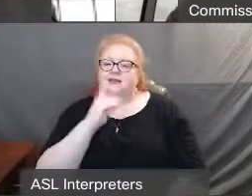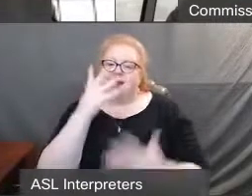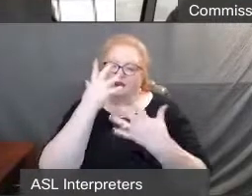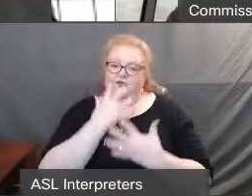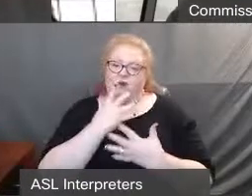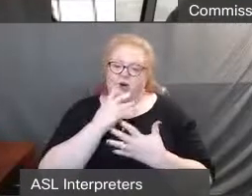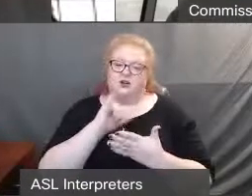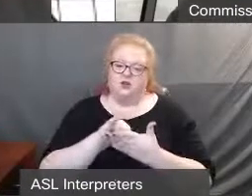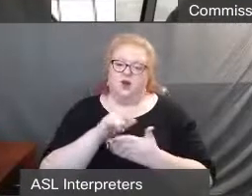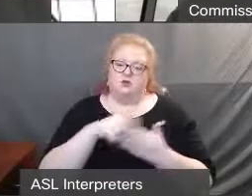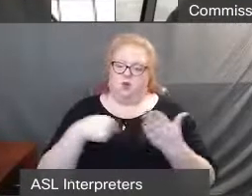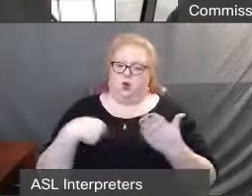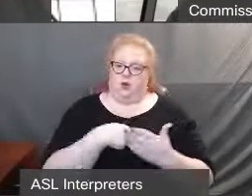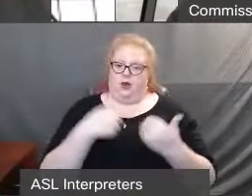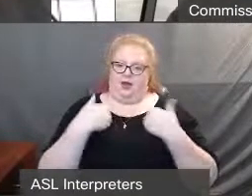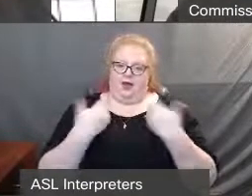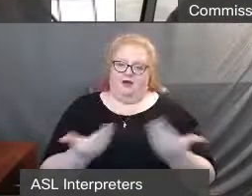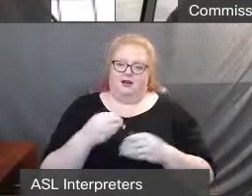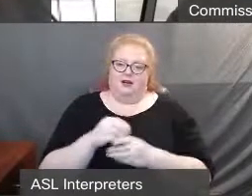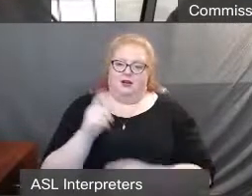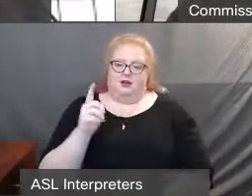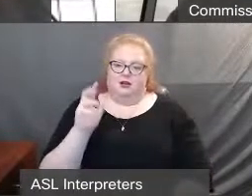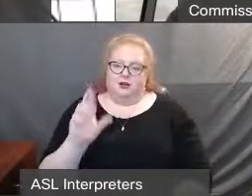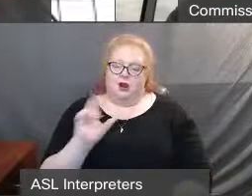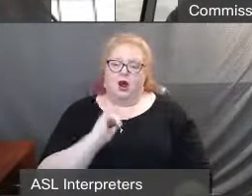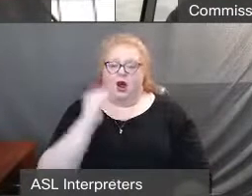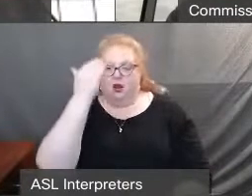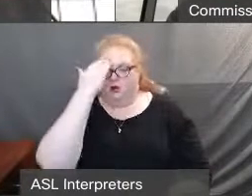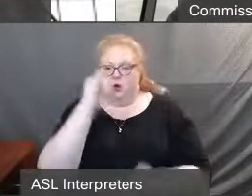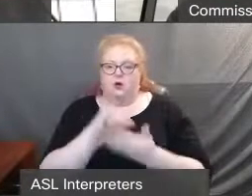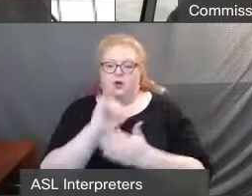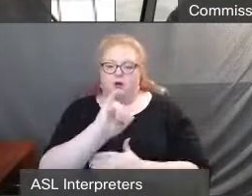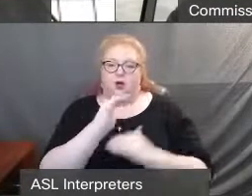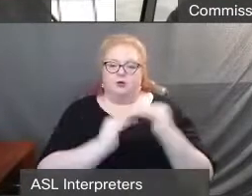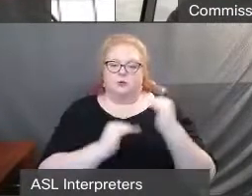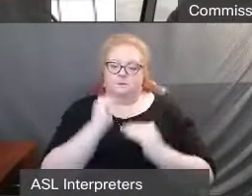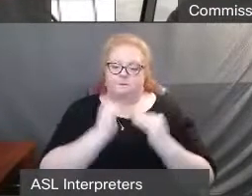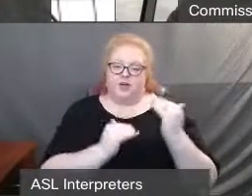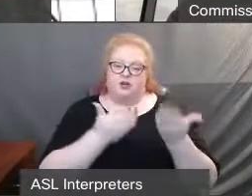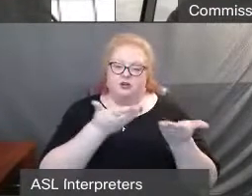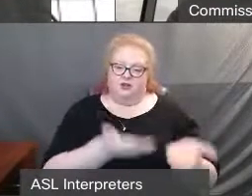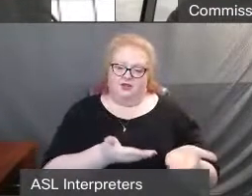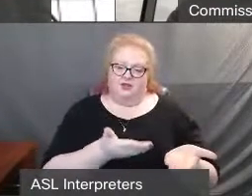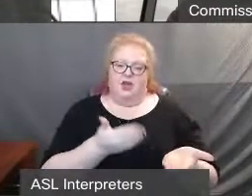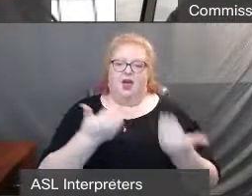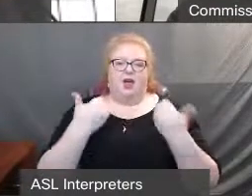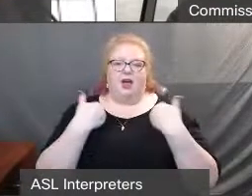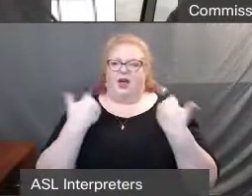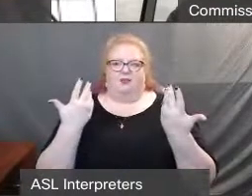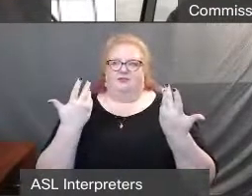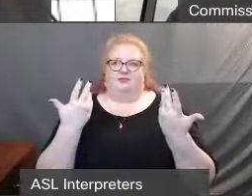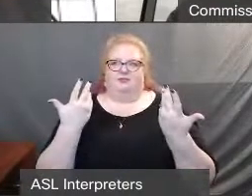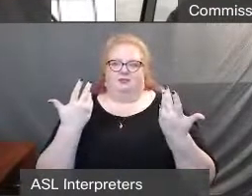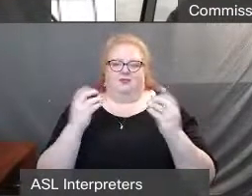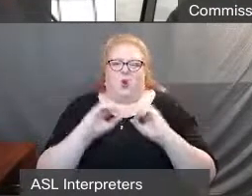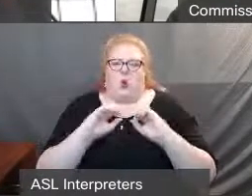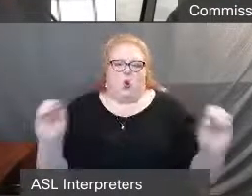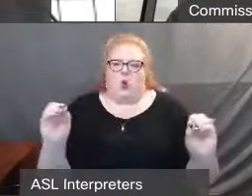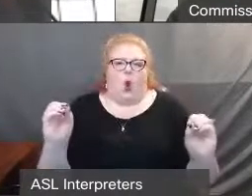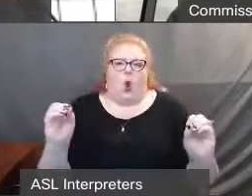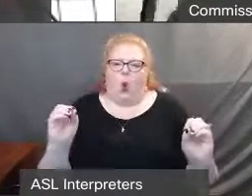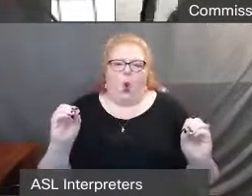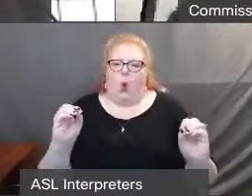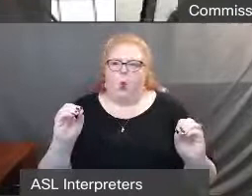we have here in Little Rock. I do know that the buildings that are in existence there have not done anything to soundproof their